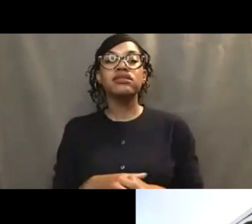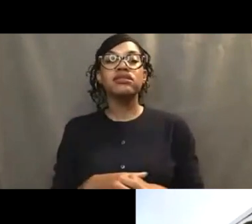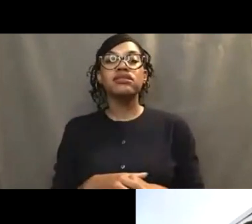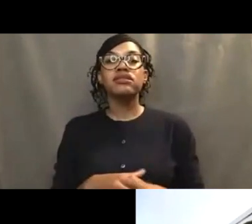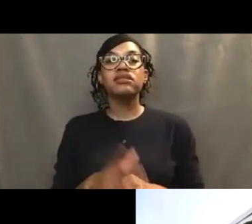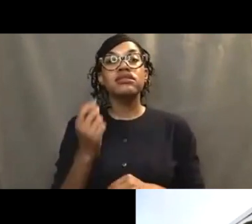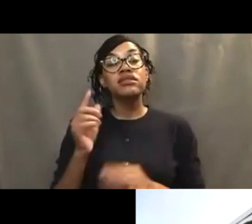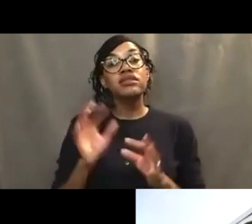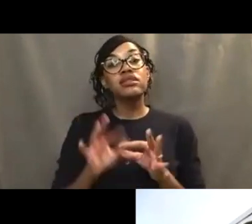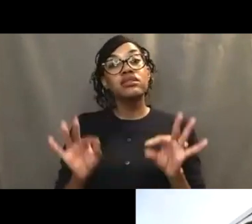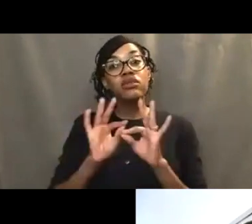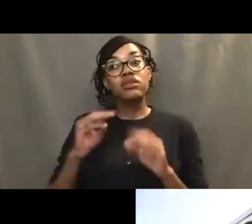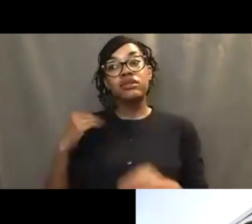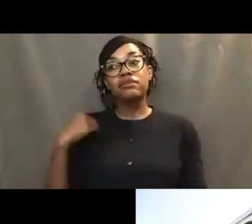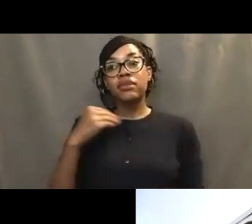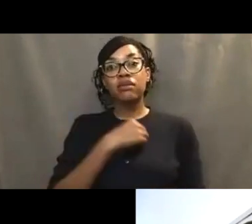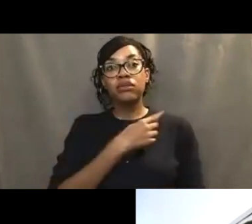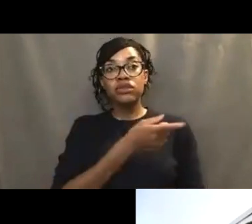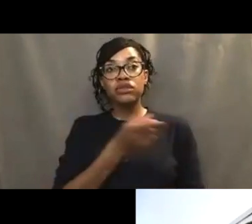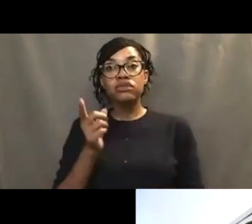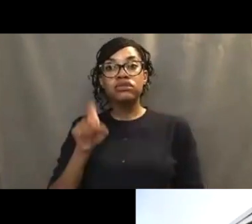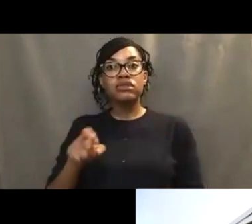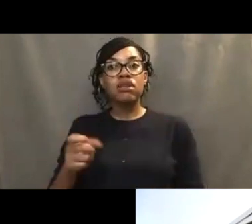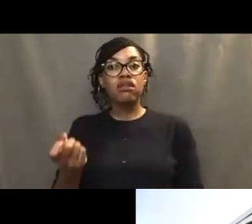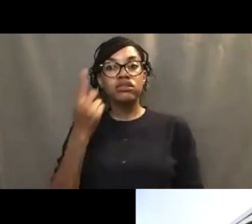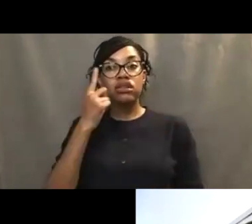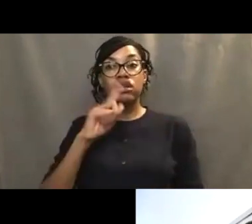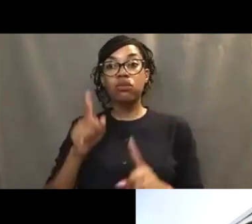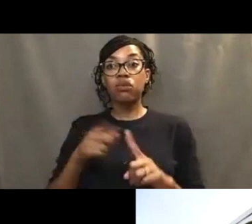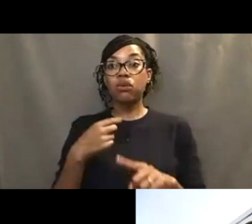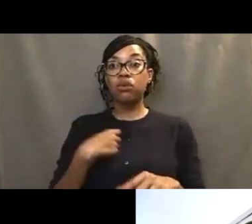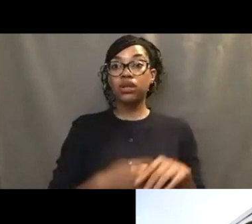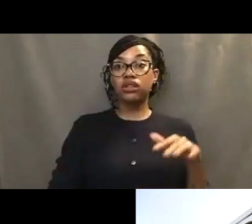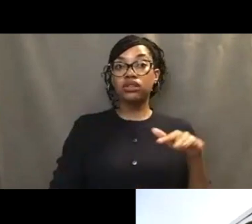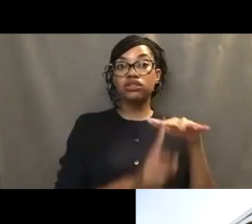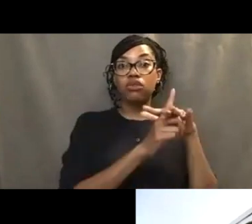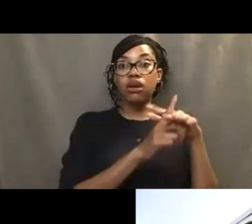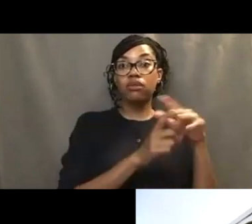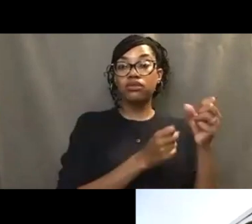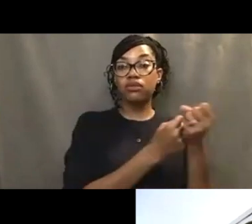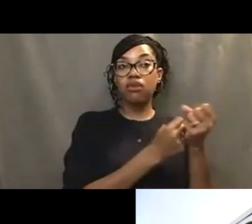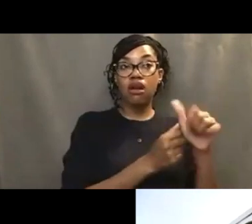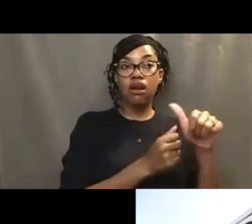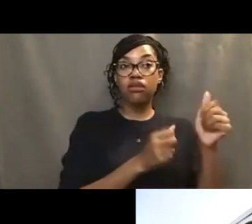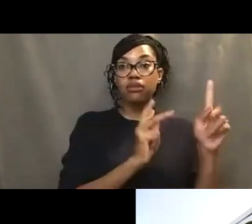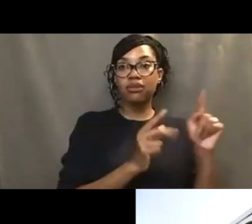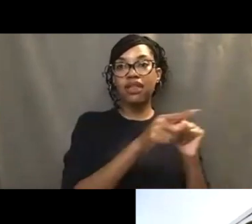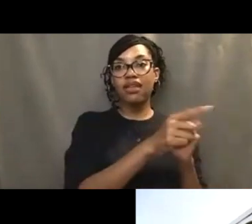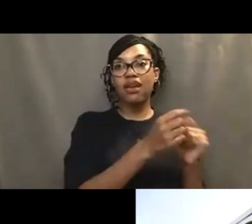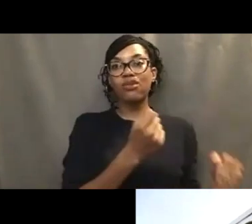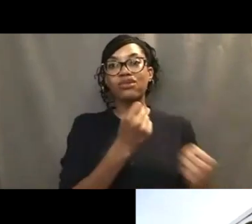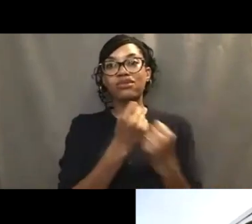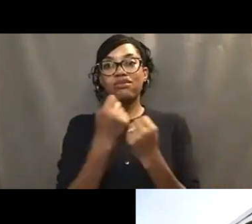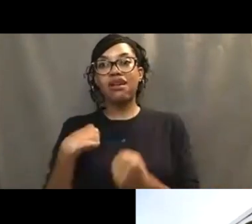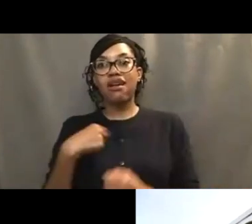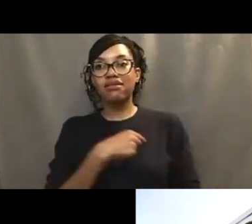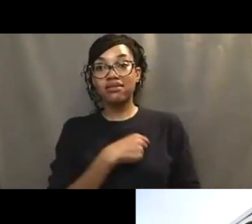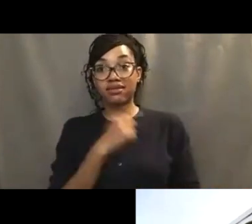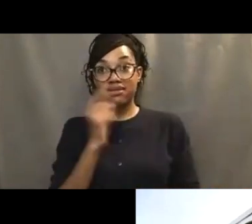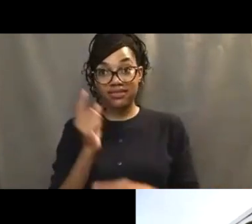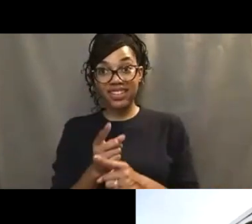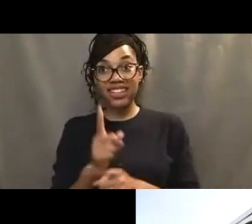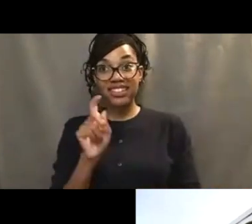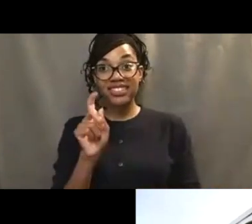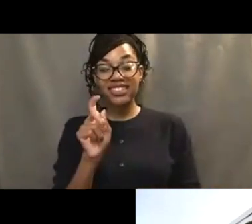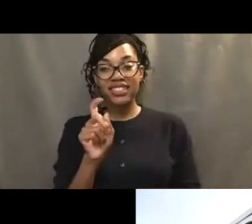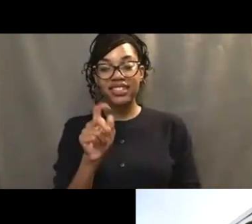understand, hey, look, when we show up for other folks, they show up for us, right? Because they start to